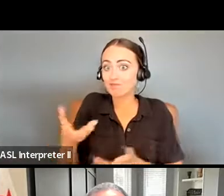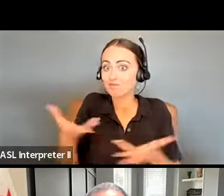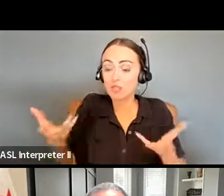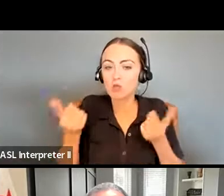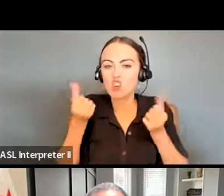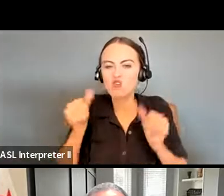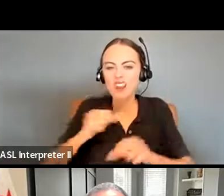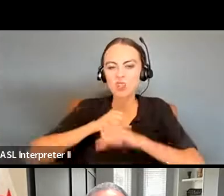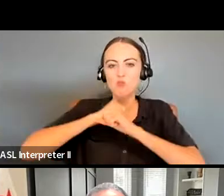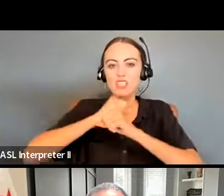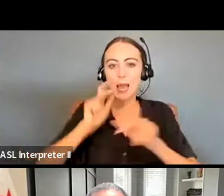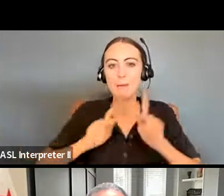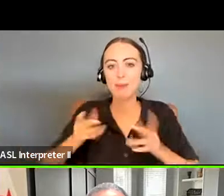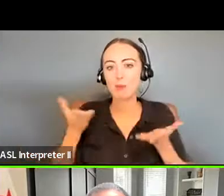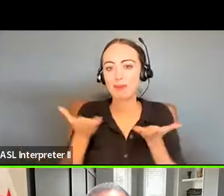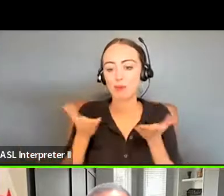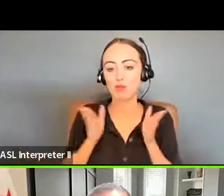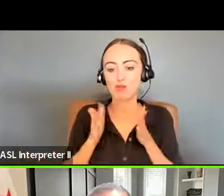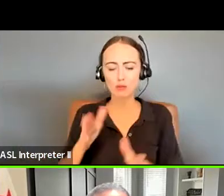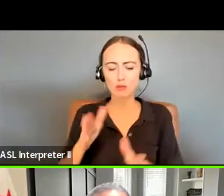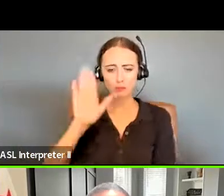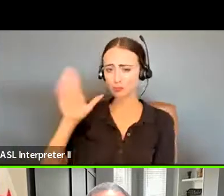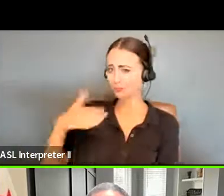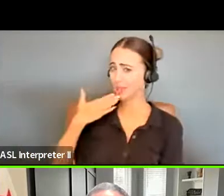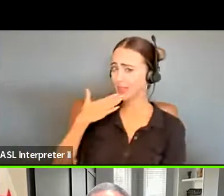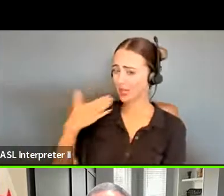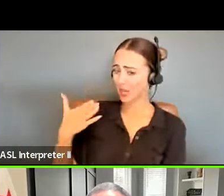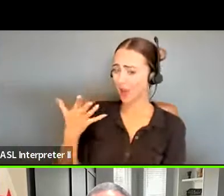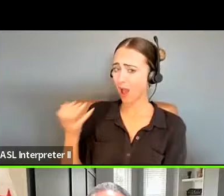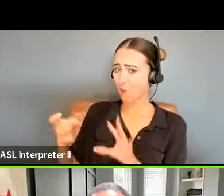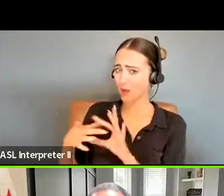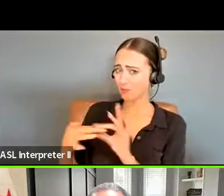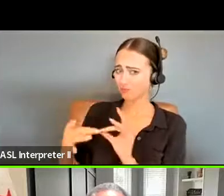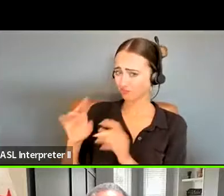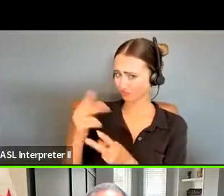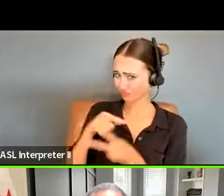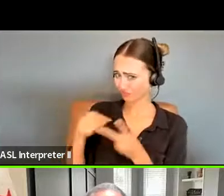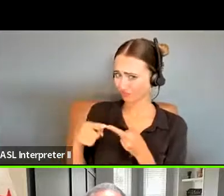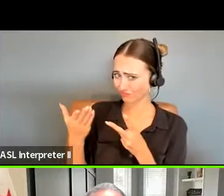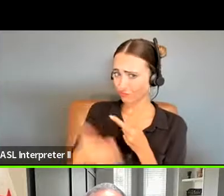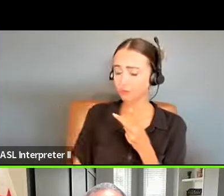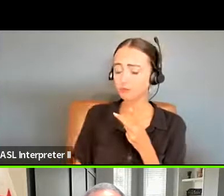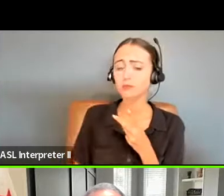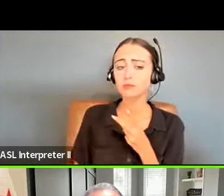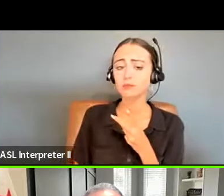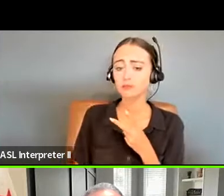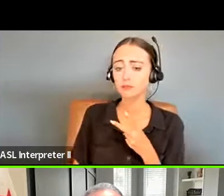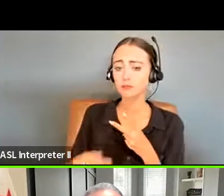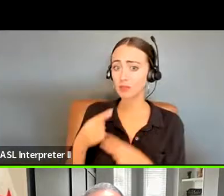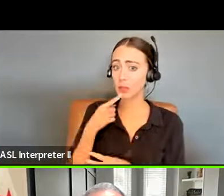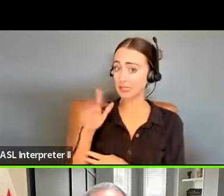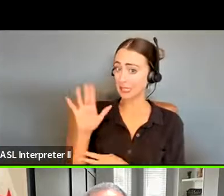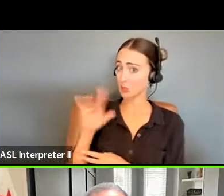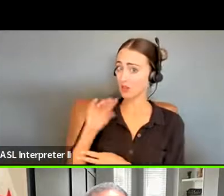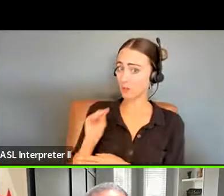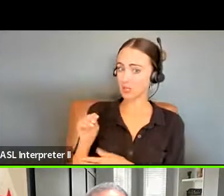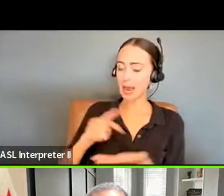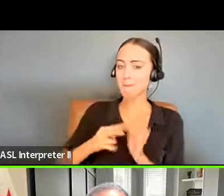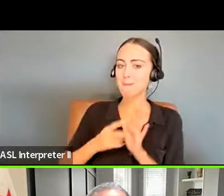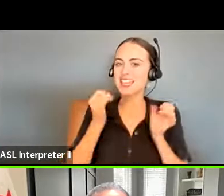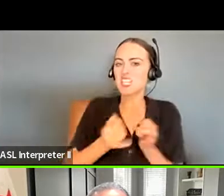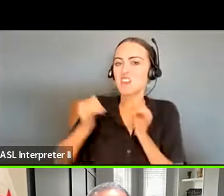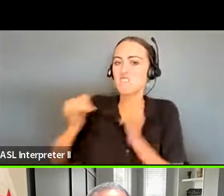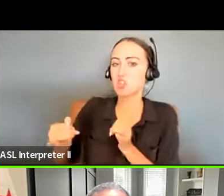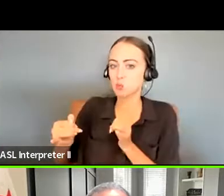do to protect people on the roads. Councilman Sherry, thanks for that. I want to note two things. When I said 25%, I was talking about the individuals who